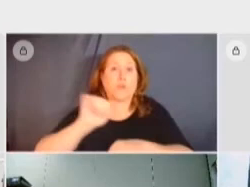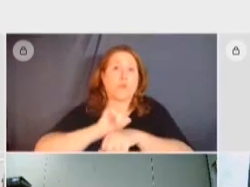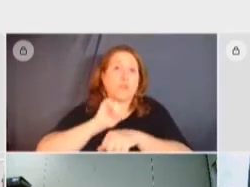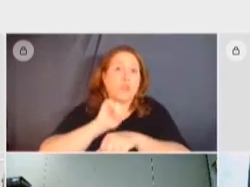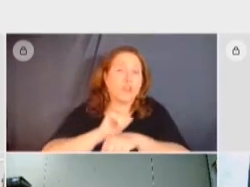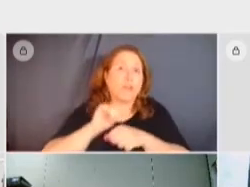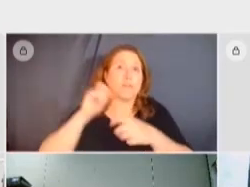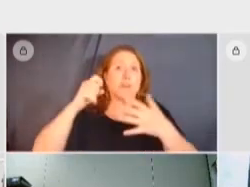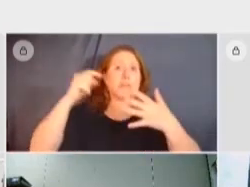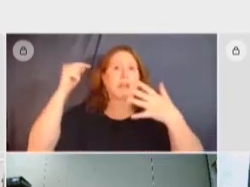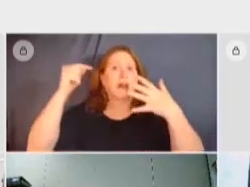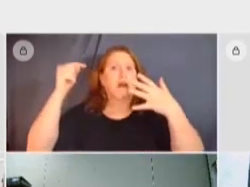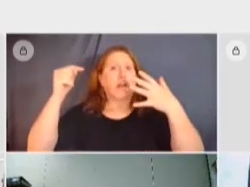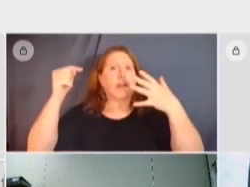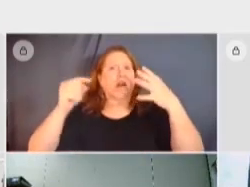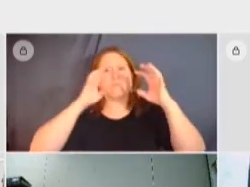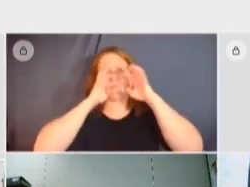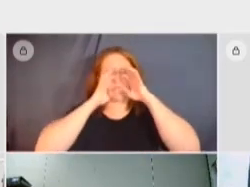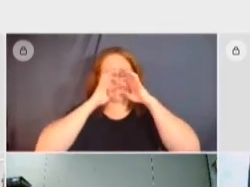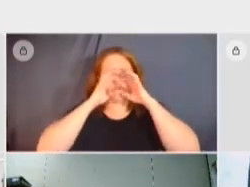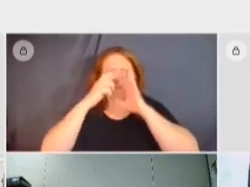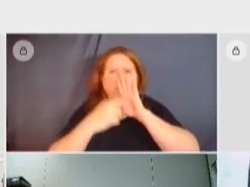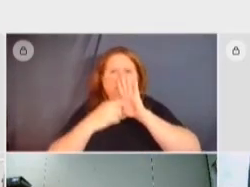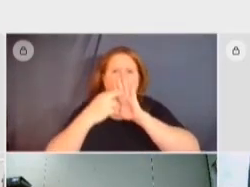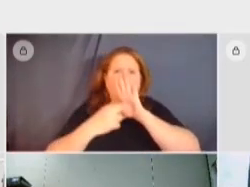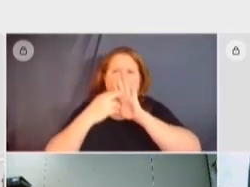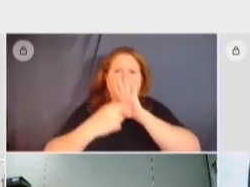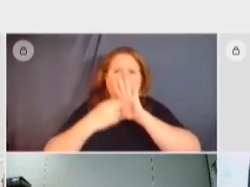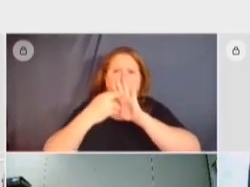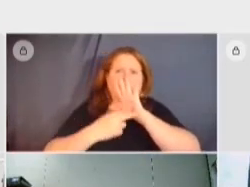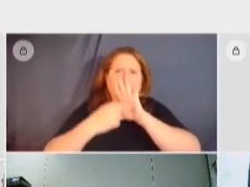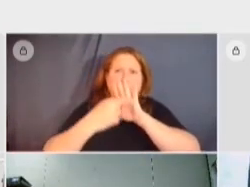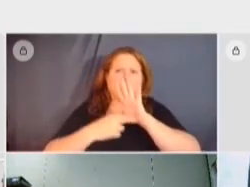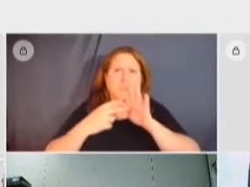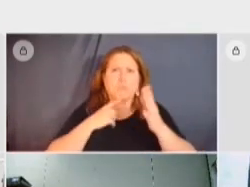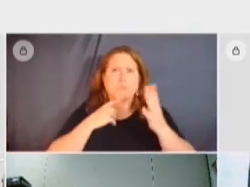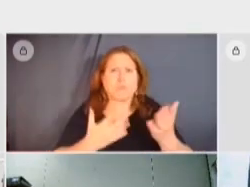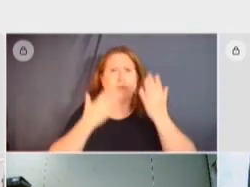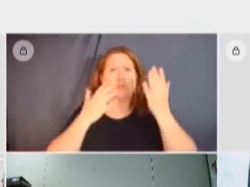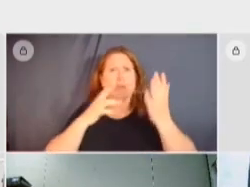days. And I think that that might be helpful.